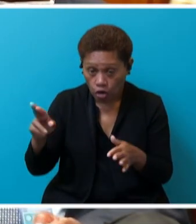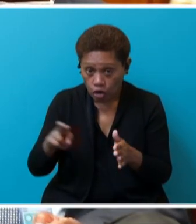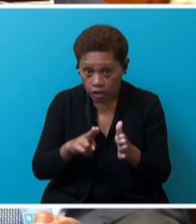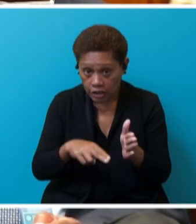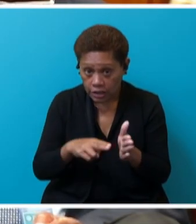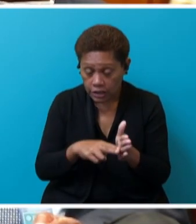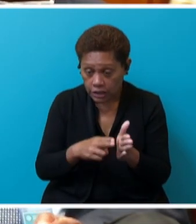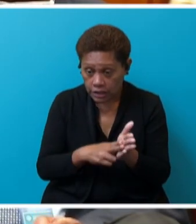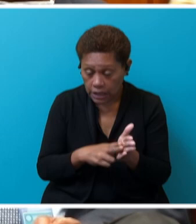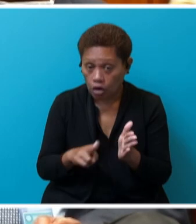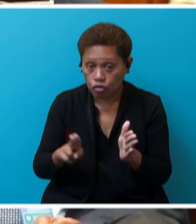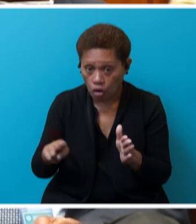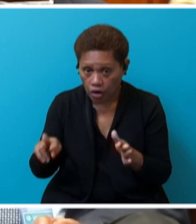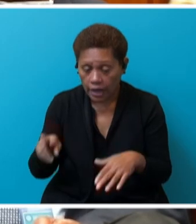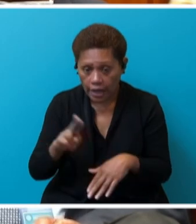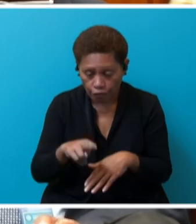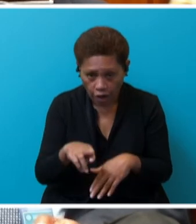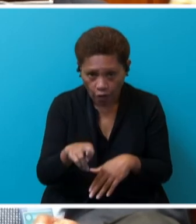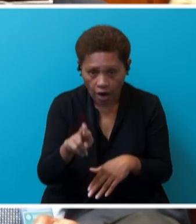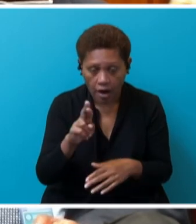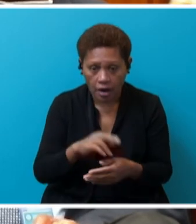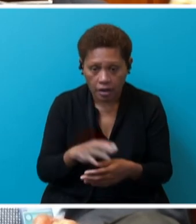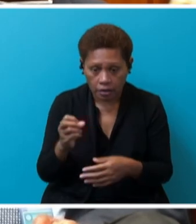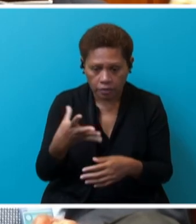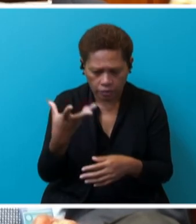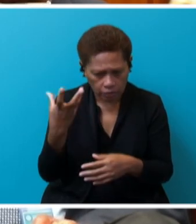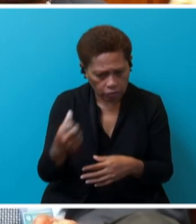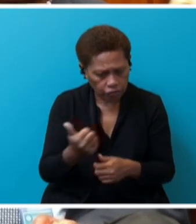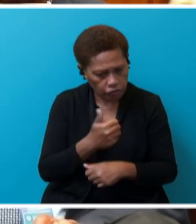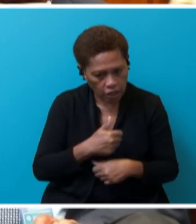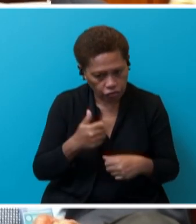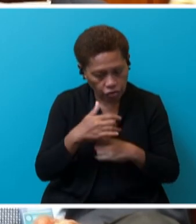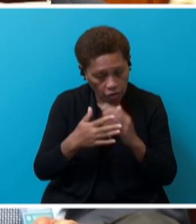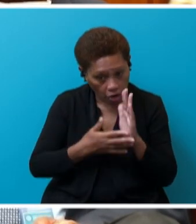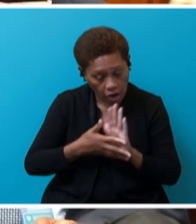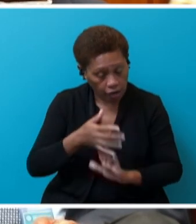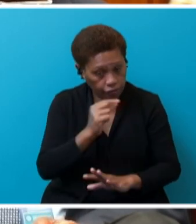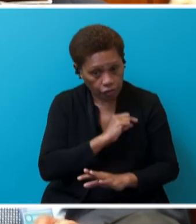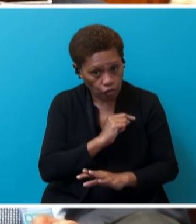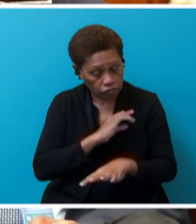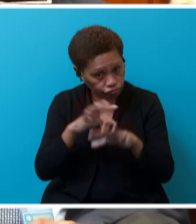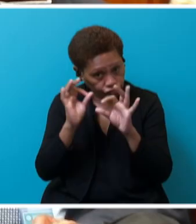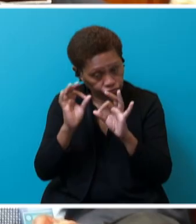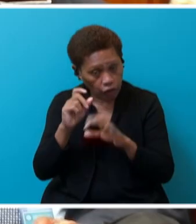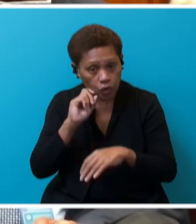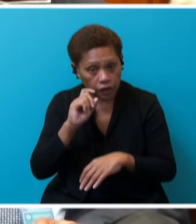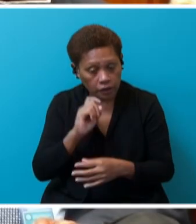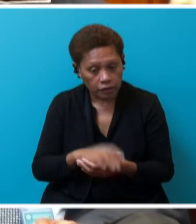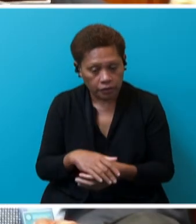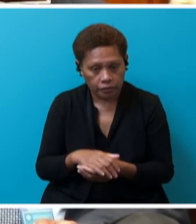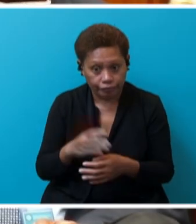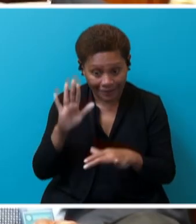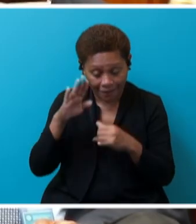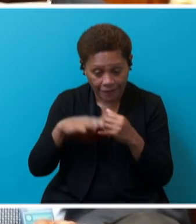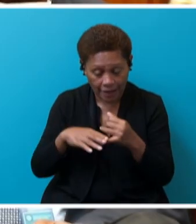by intermittent water supply, now enjoy consistent, high-quality water. During the financial year,